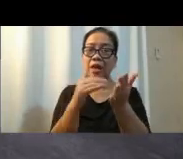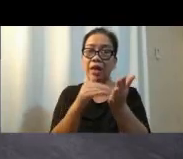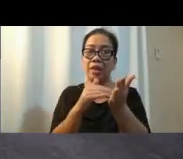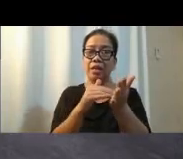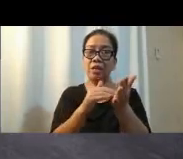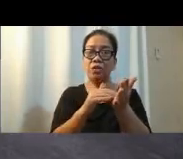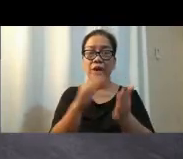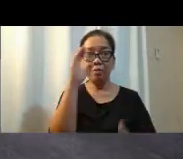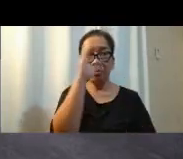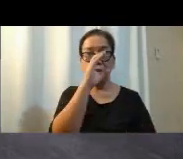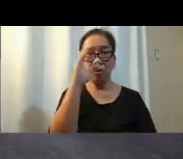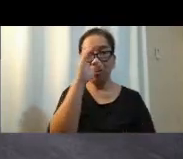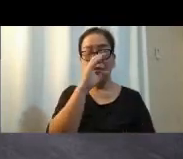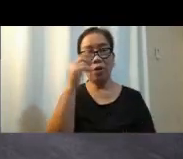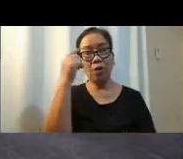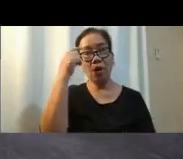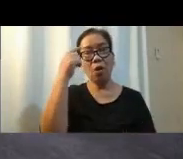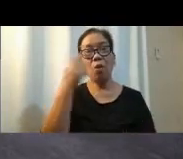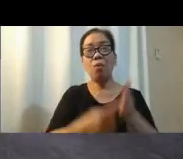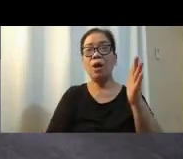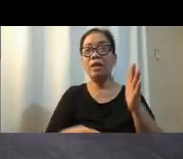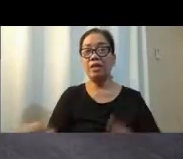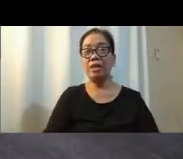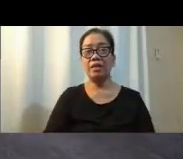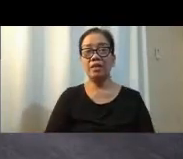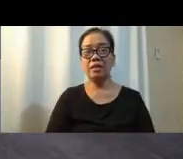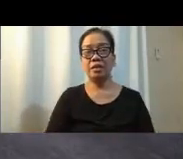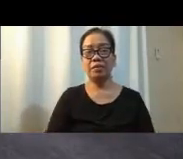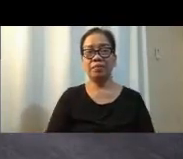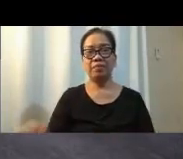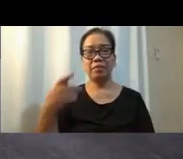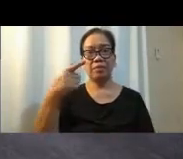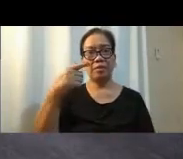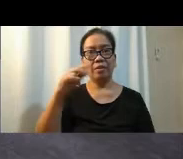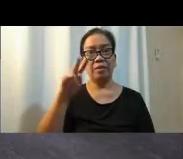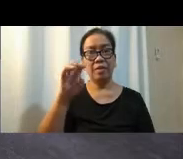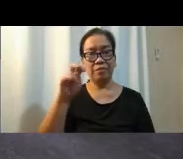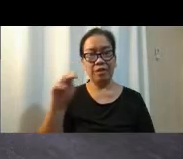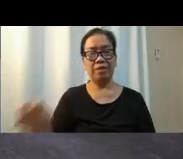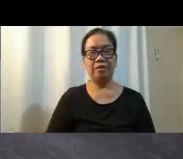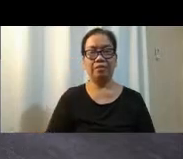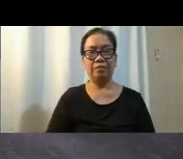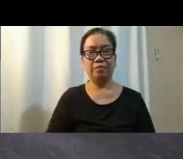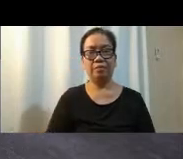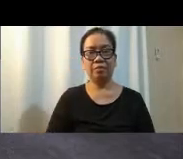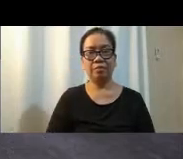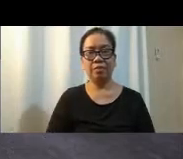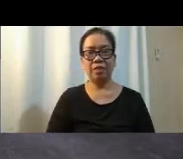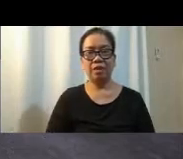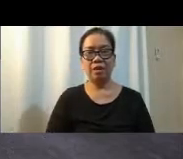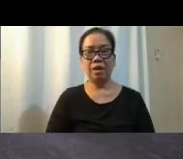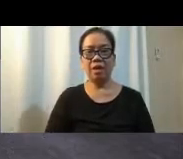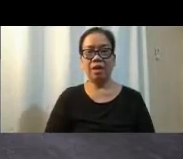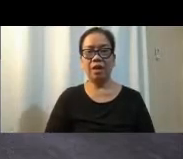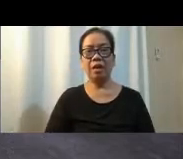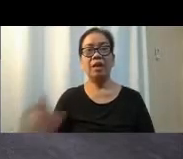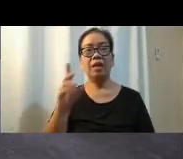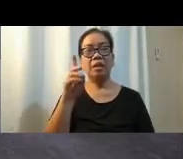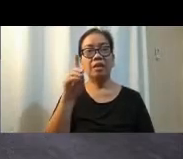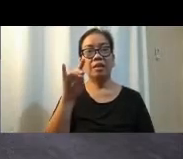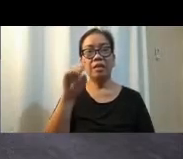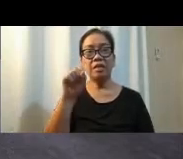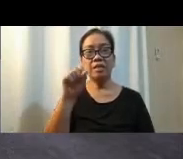Now, again, you have to look for what is given.